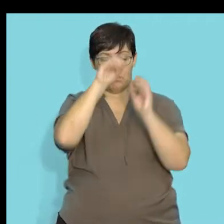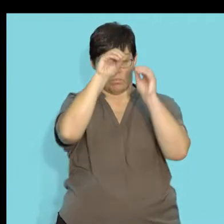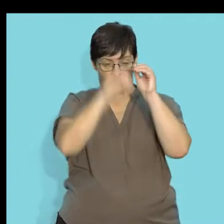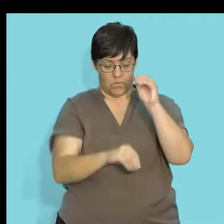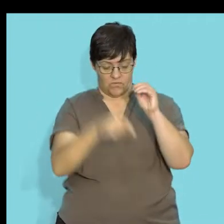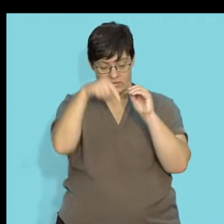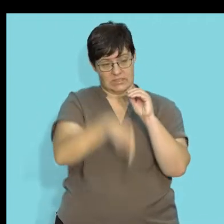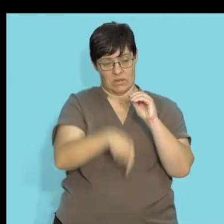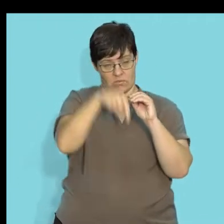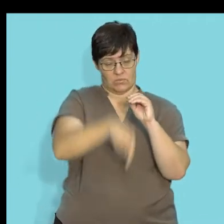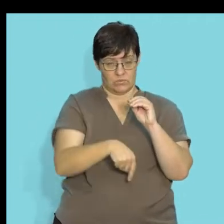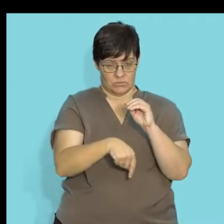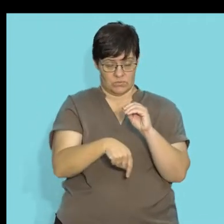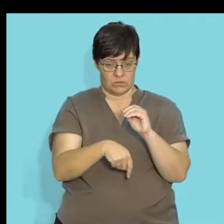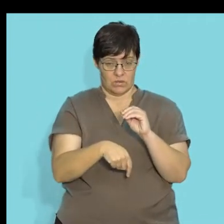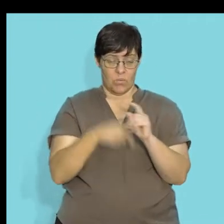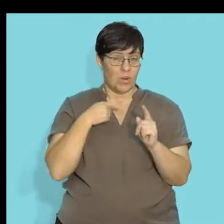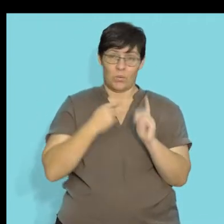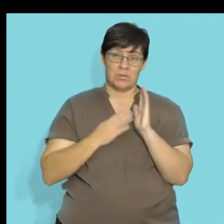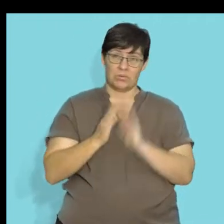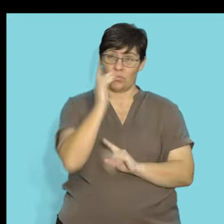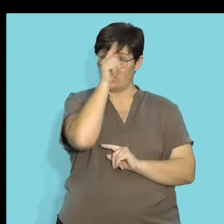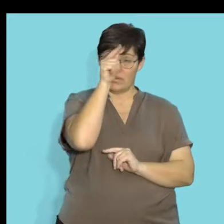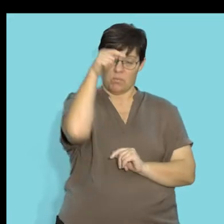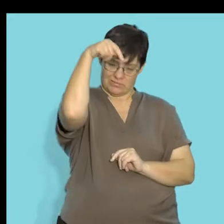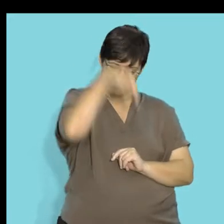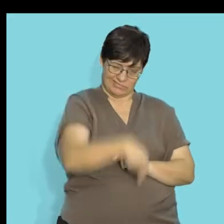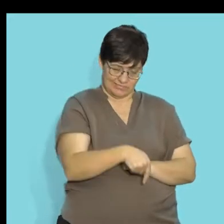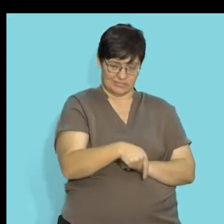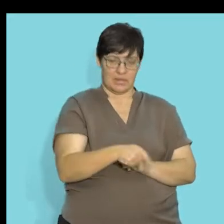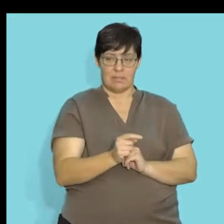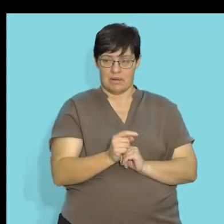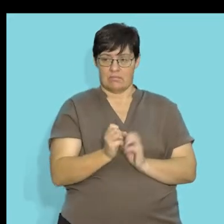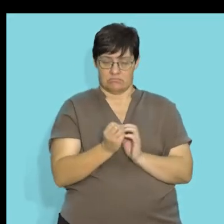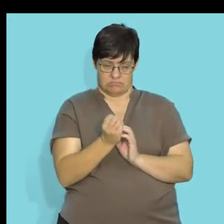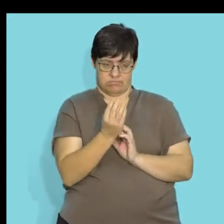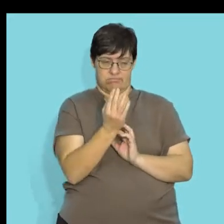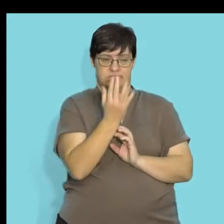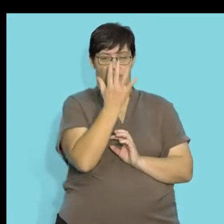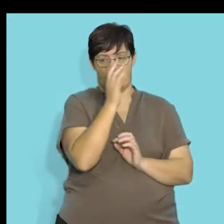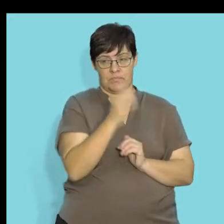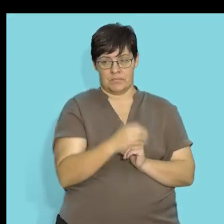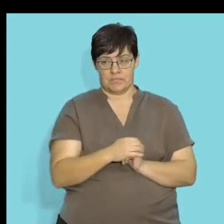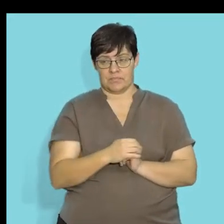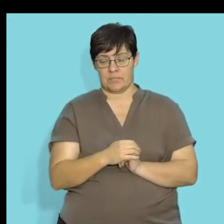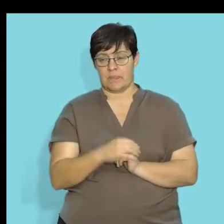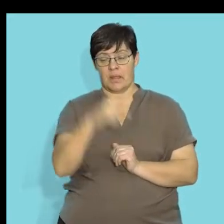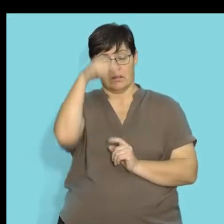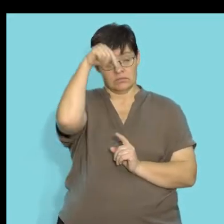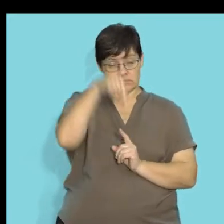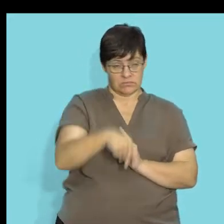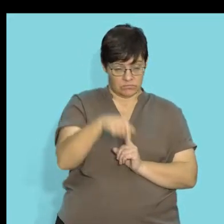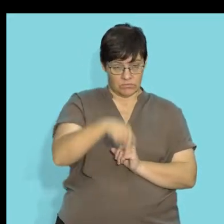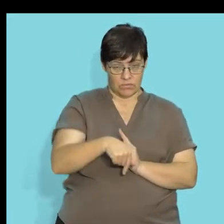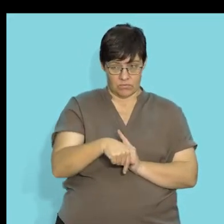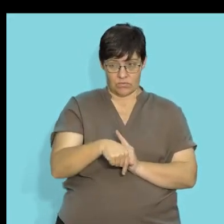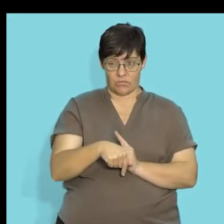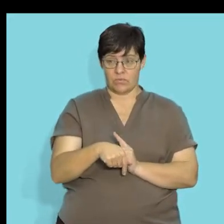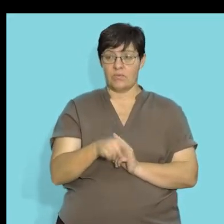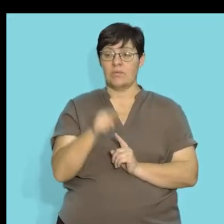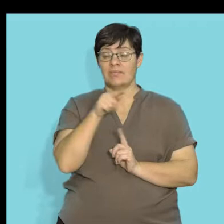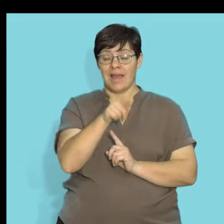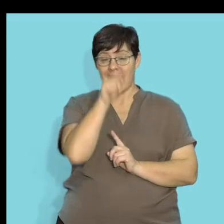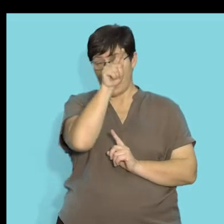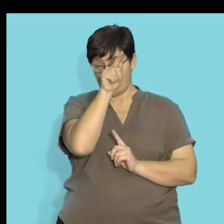to move away from that stimulus of light in the opposite direction. And as they move in the opposite direction,